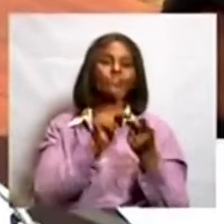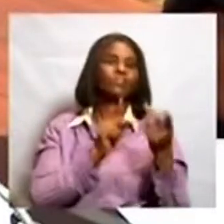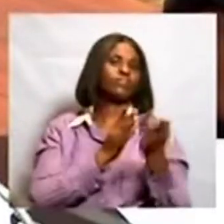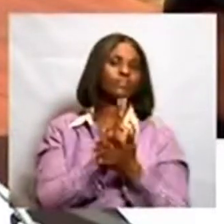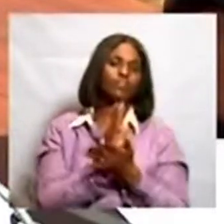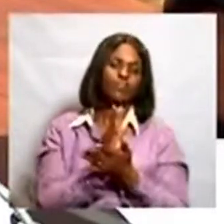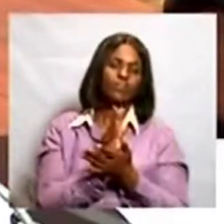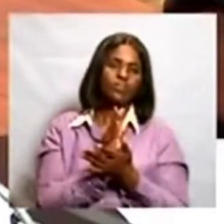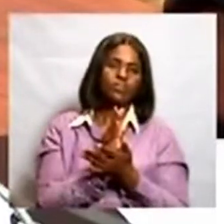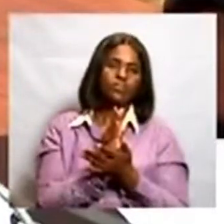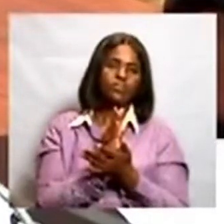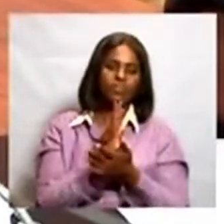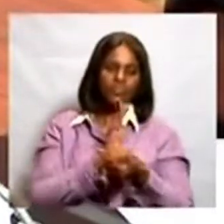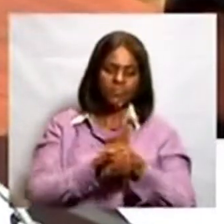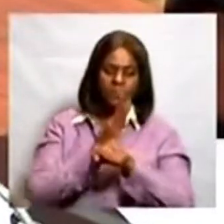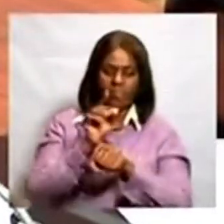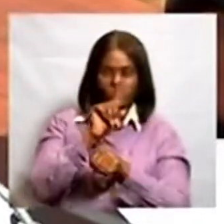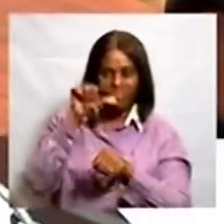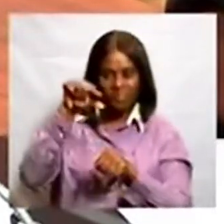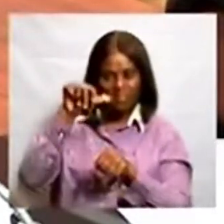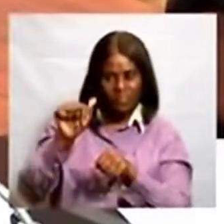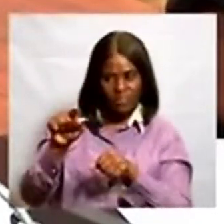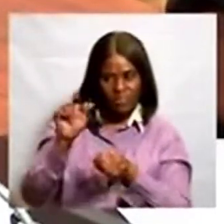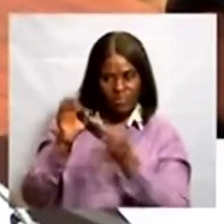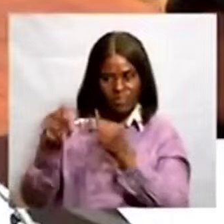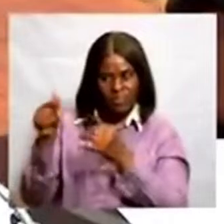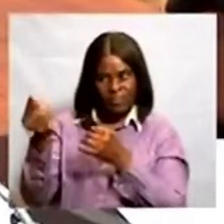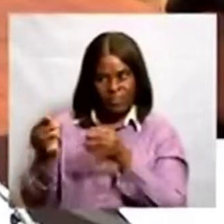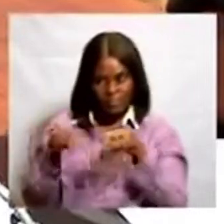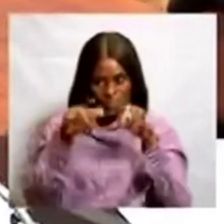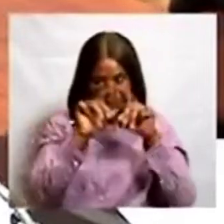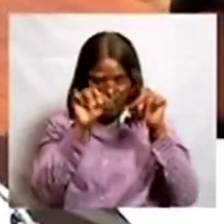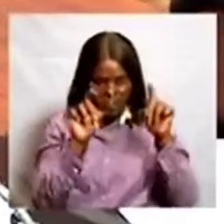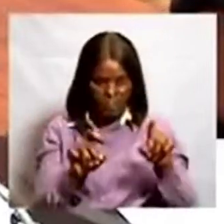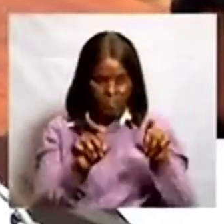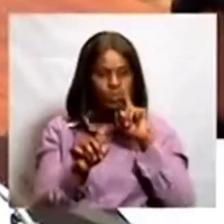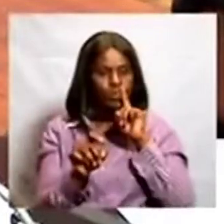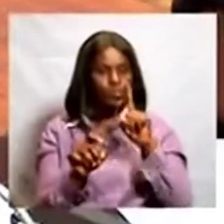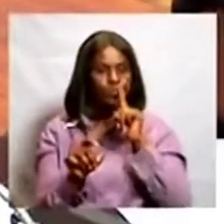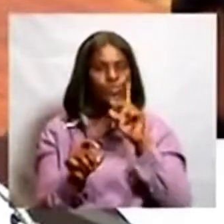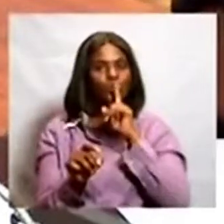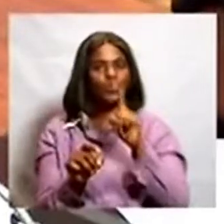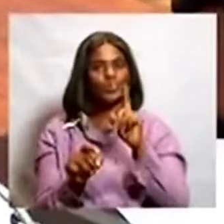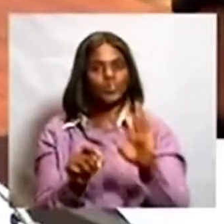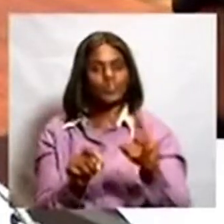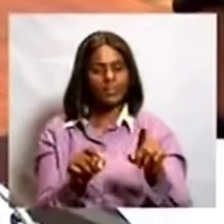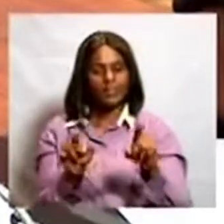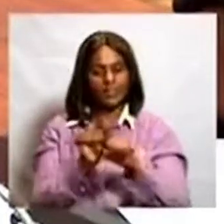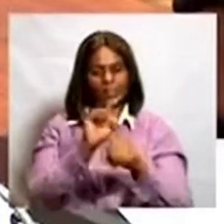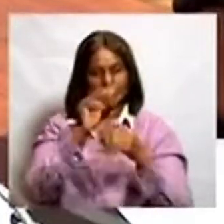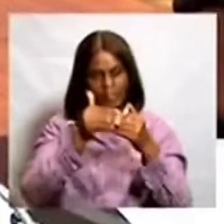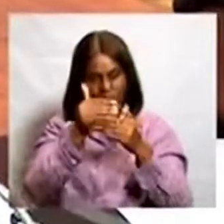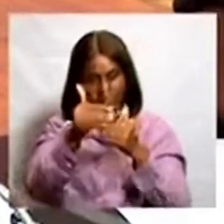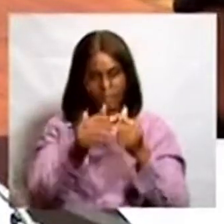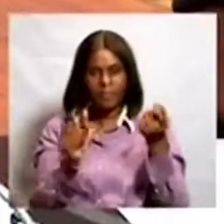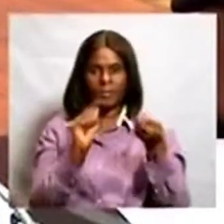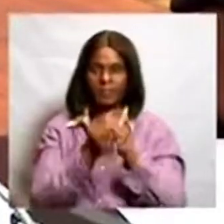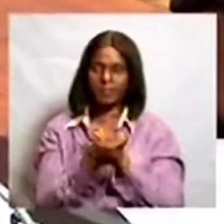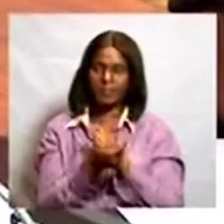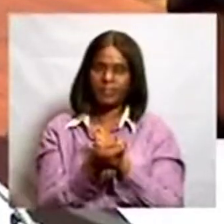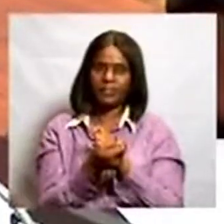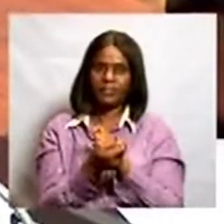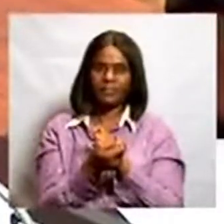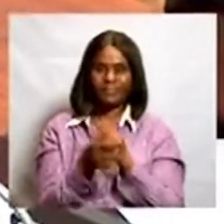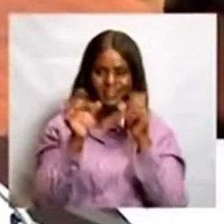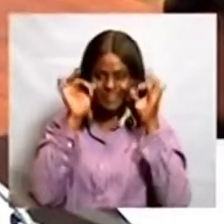accurate. Once ZACWA, because if ZACWA will give a certificate, this is a true whatever, and then later on it changes, that's